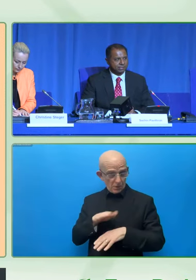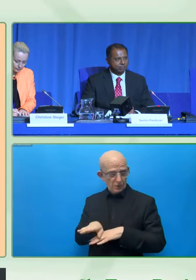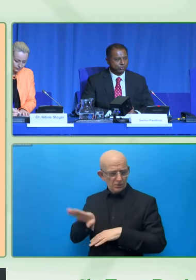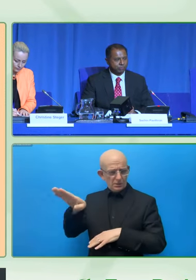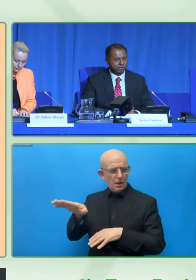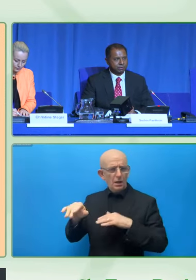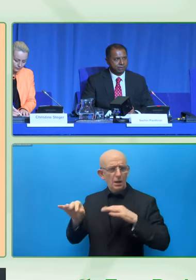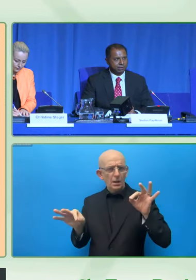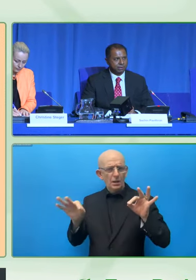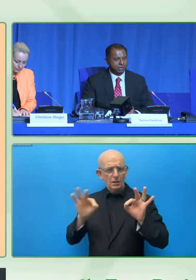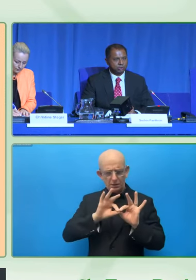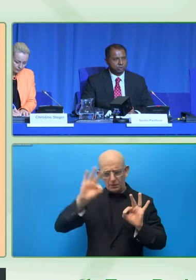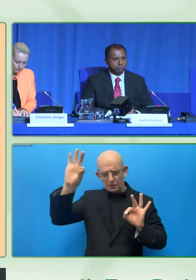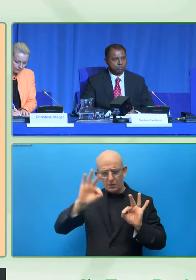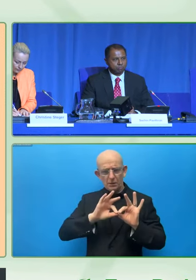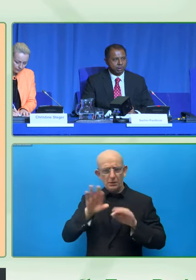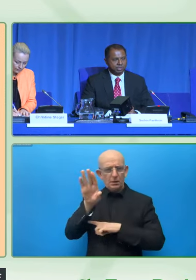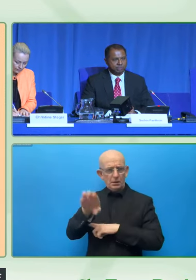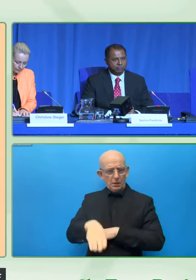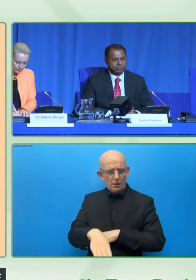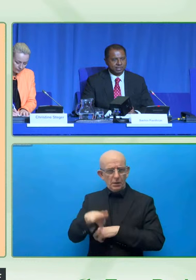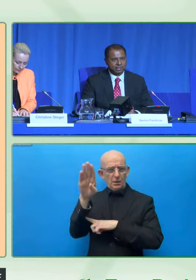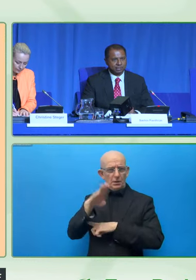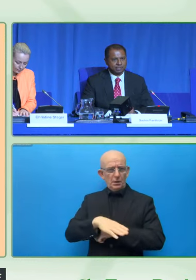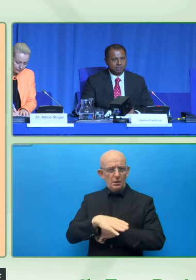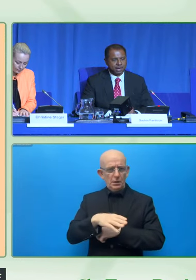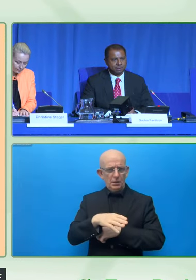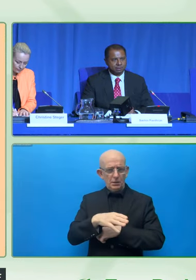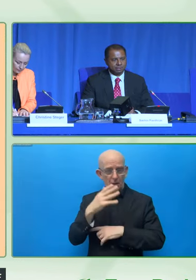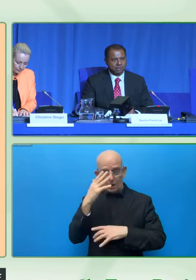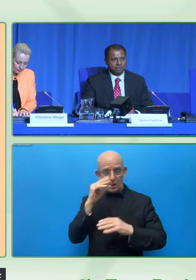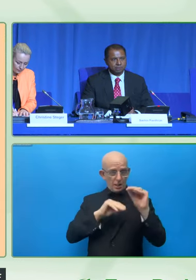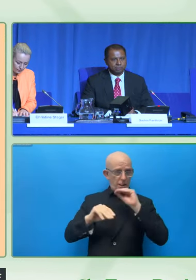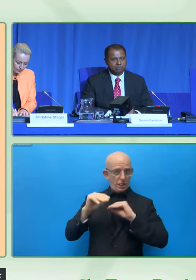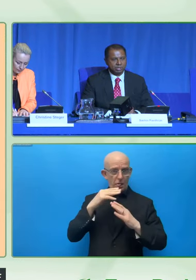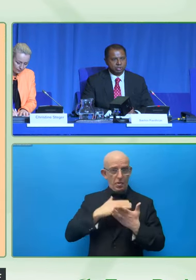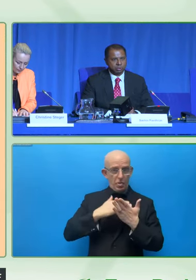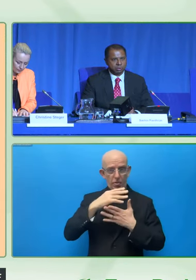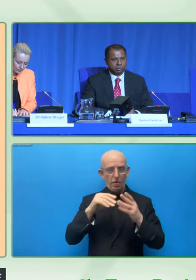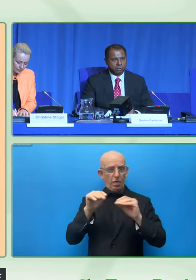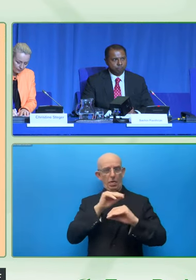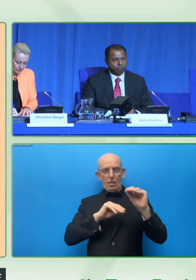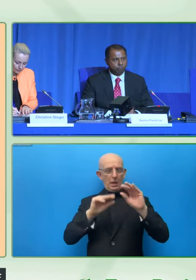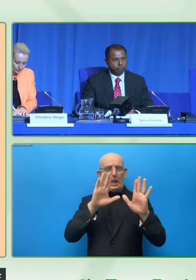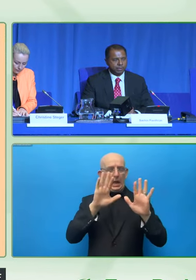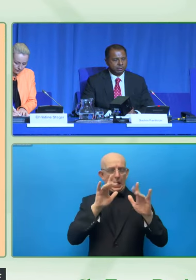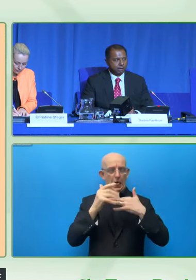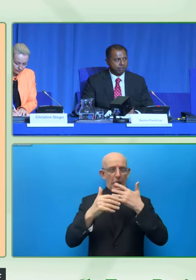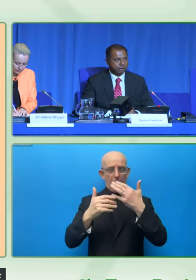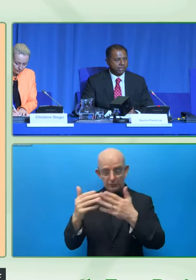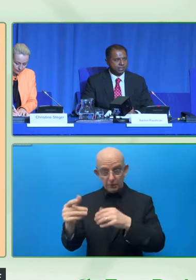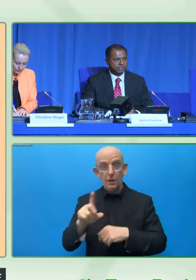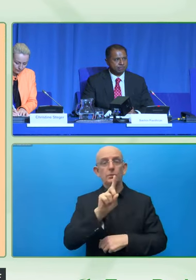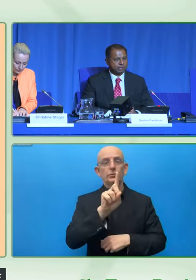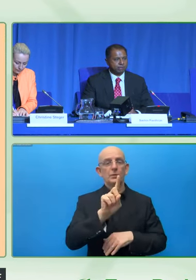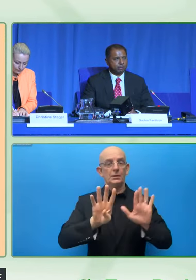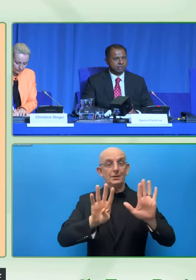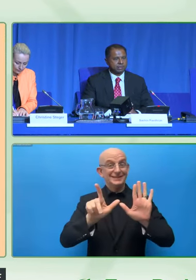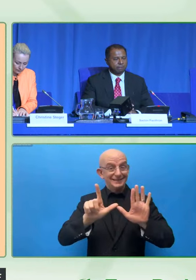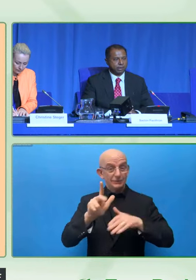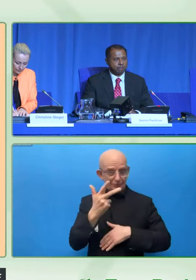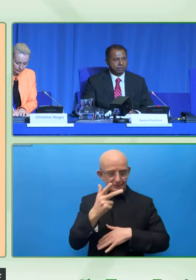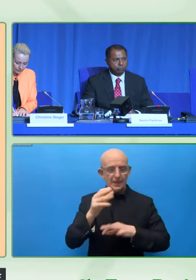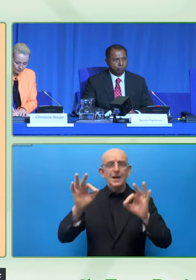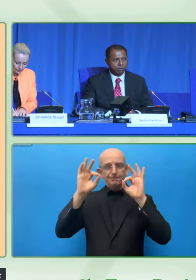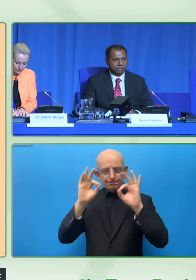U.S. Access Board was created to write those technical standards to make sure when we talk about accessibility of the